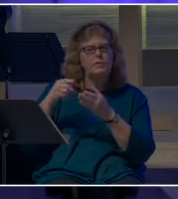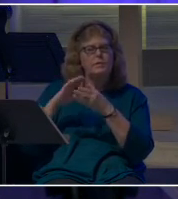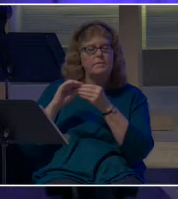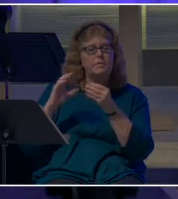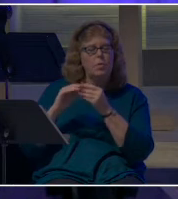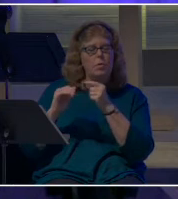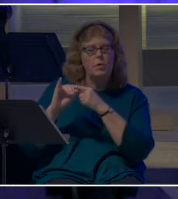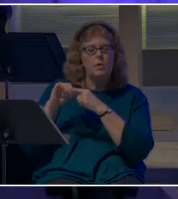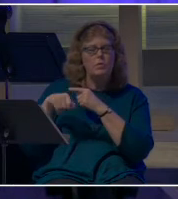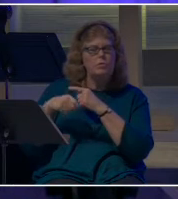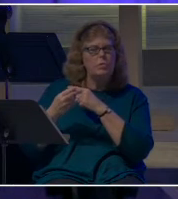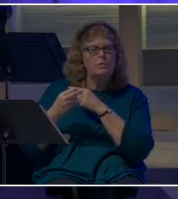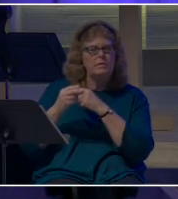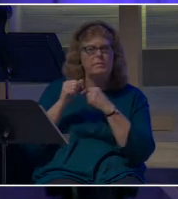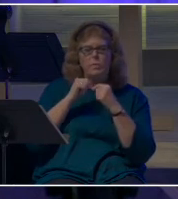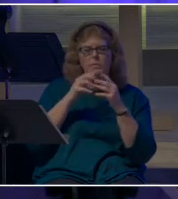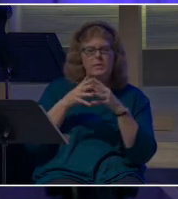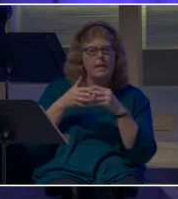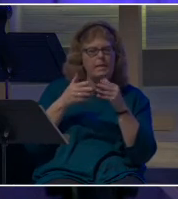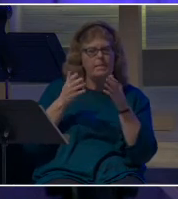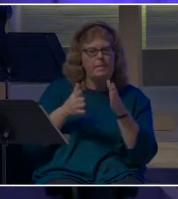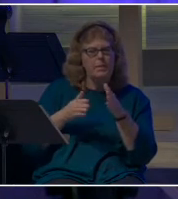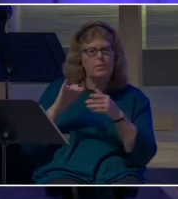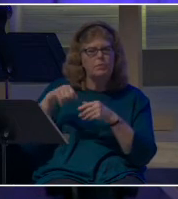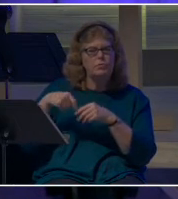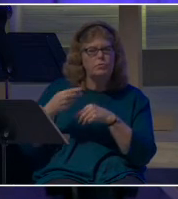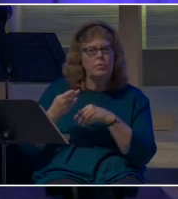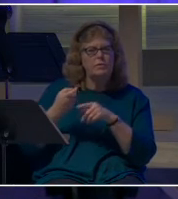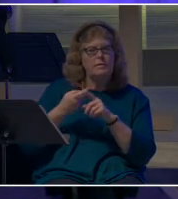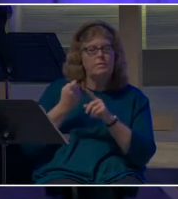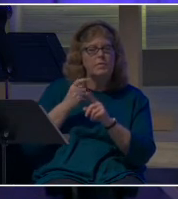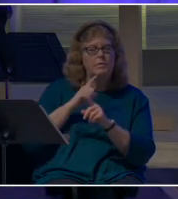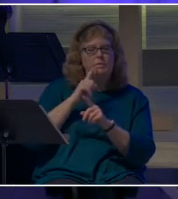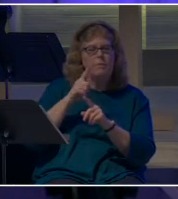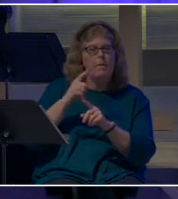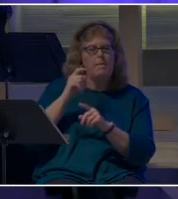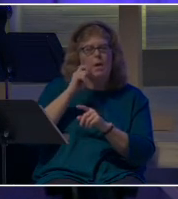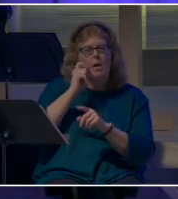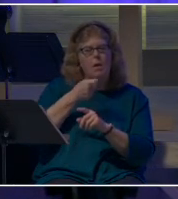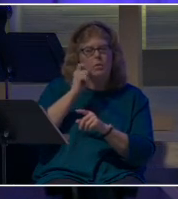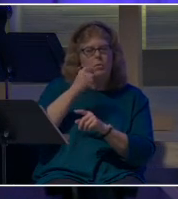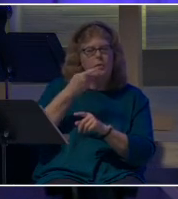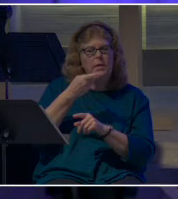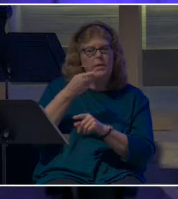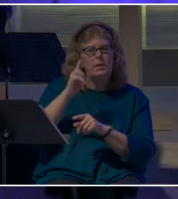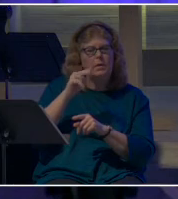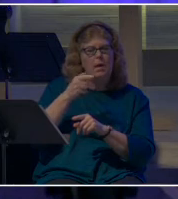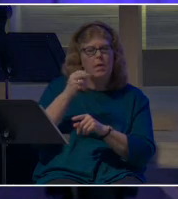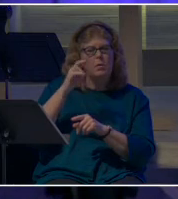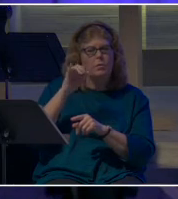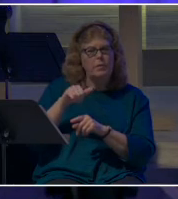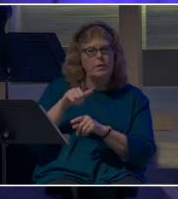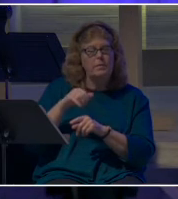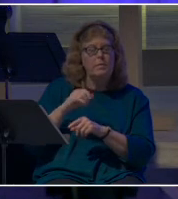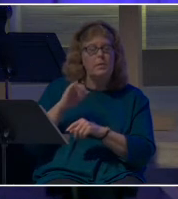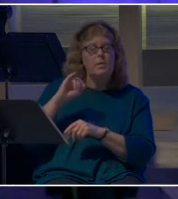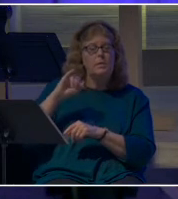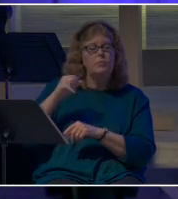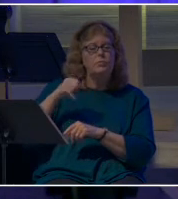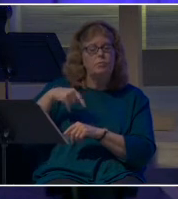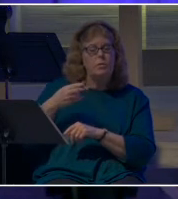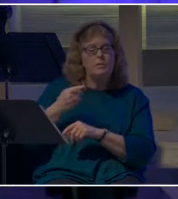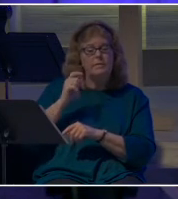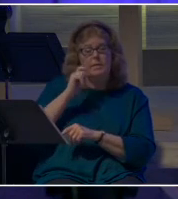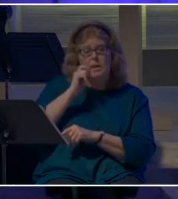Joseph wasn't an American. Joseph was originally from Hungary. When Joseph was in